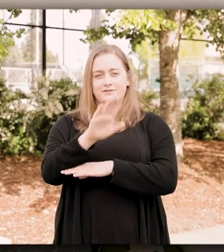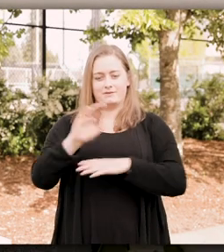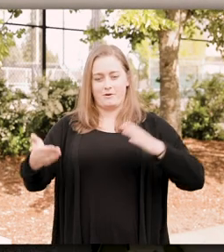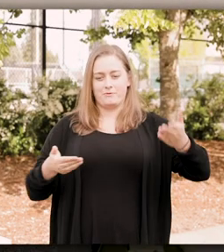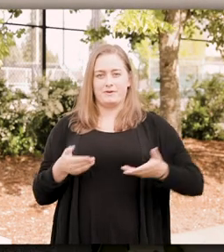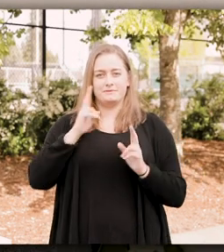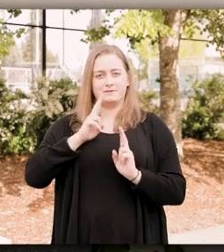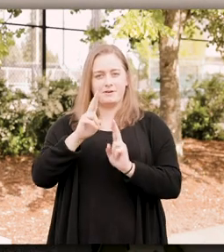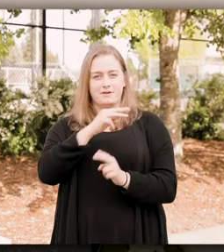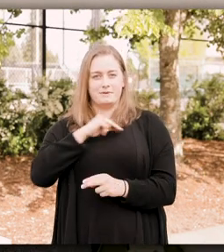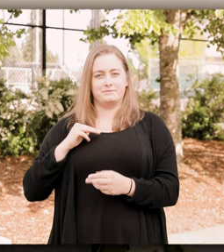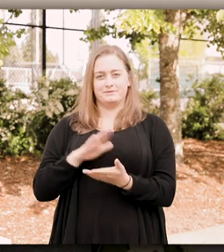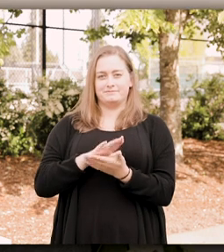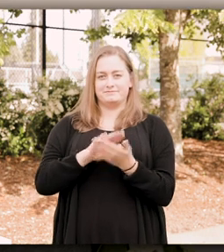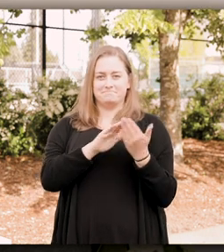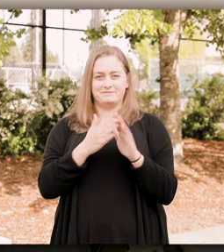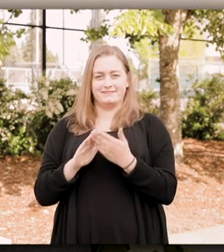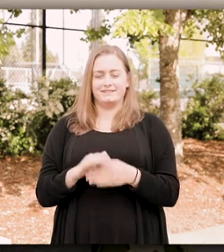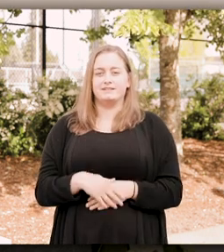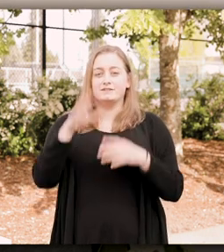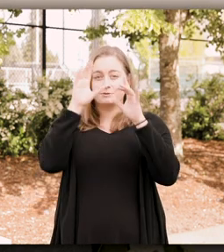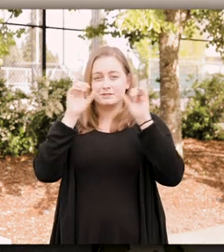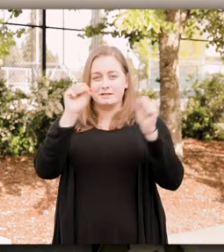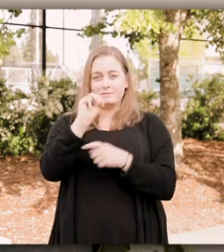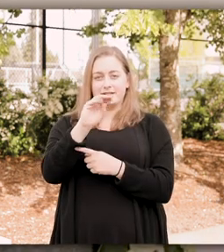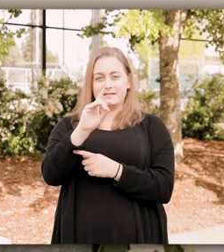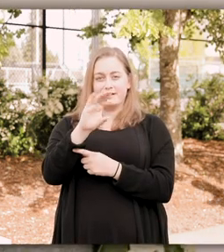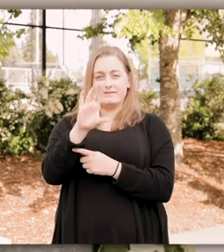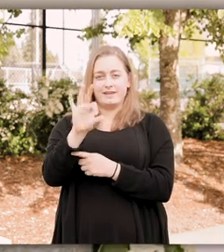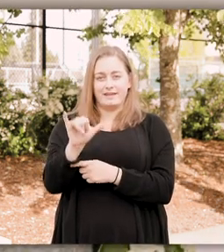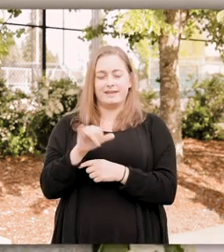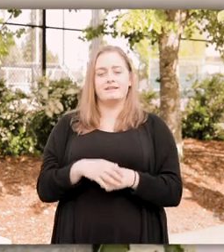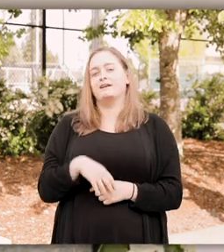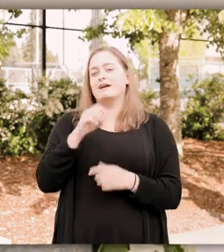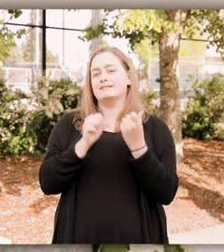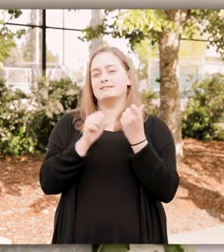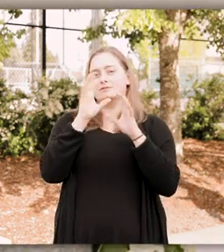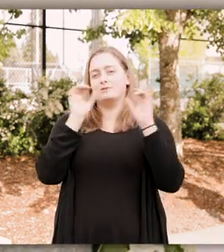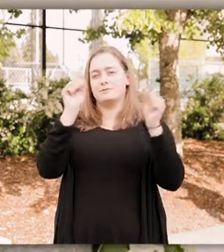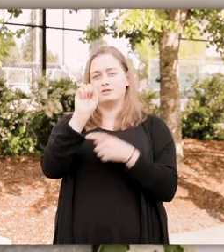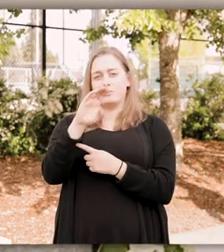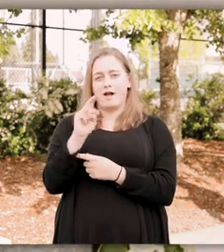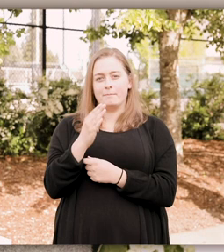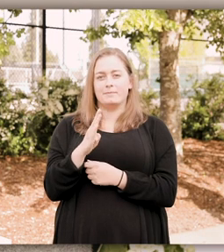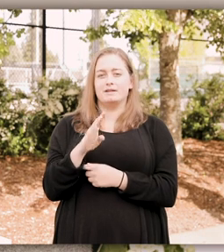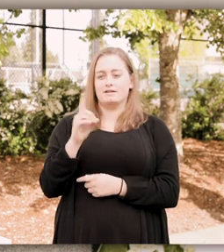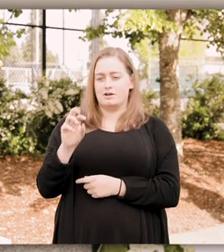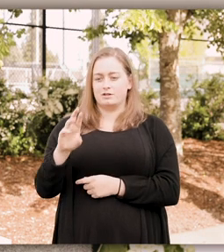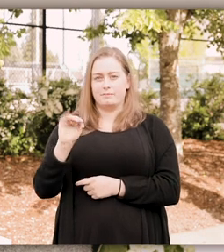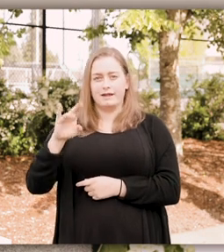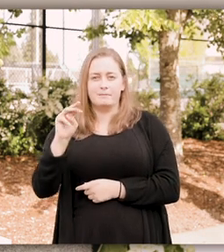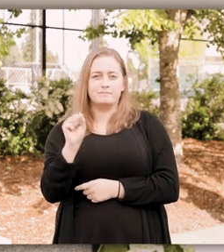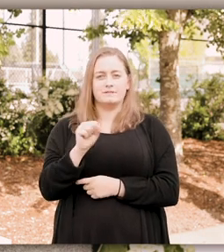Good afternoon and welcome, distinguished members of our school community, Superintendent McDuffie, Assistant Superintendent Schwab, Dr. Mims,